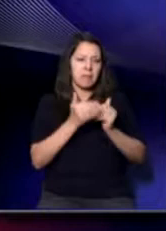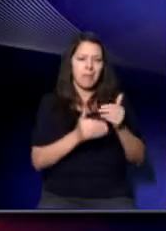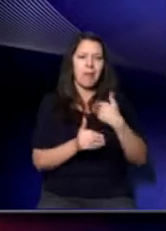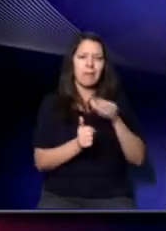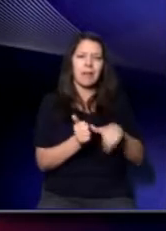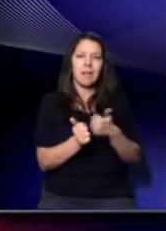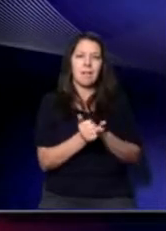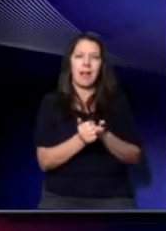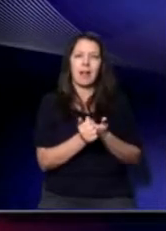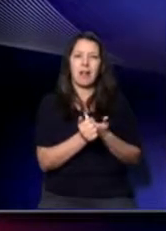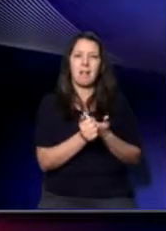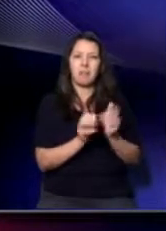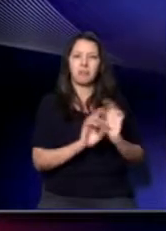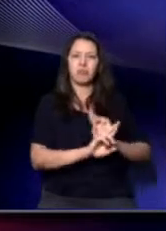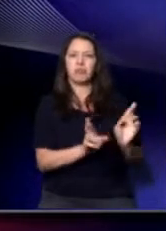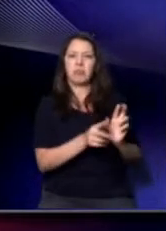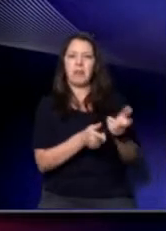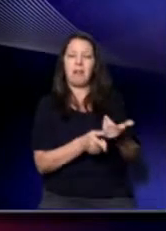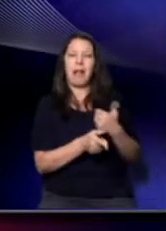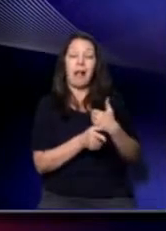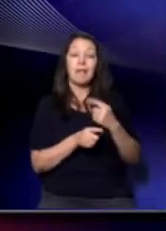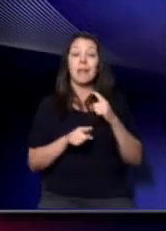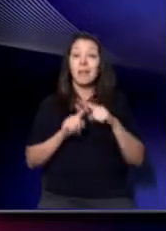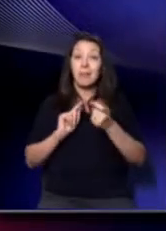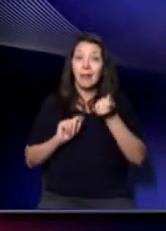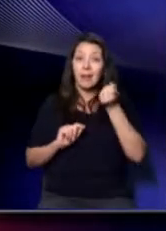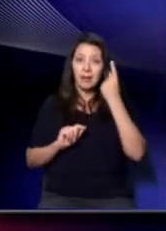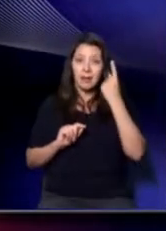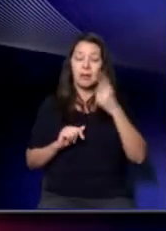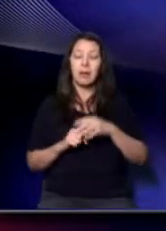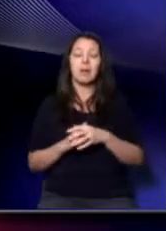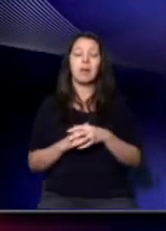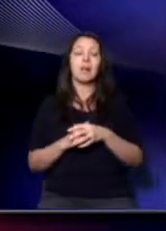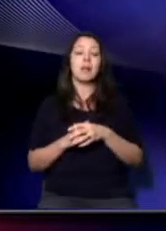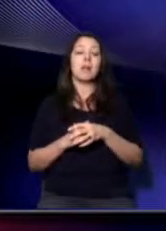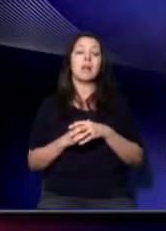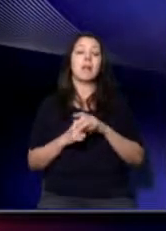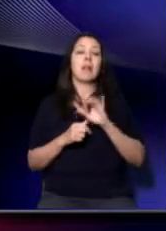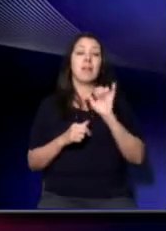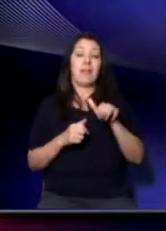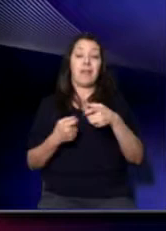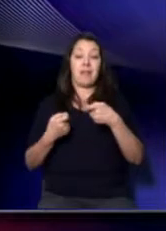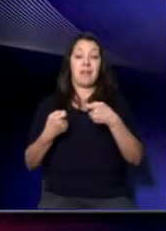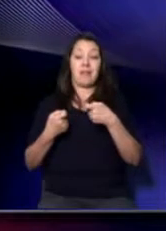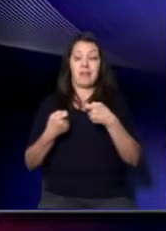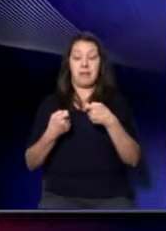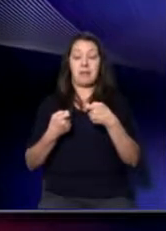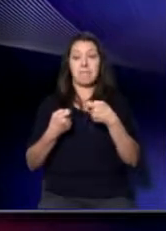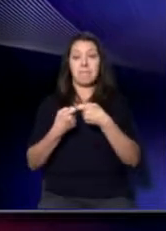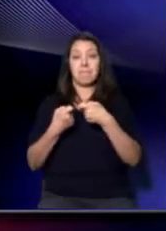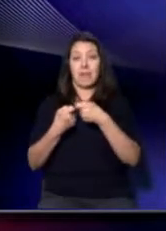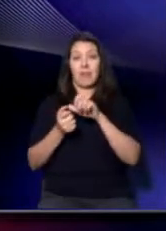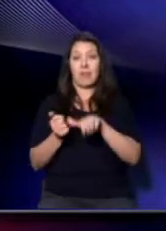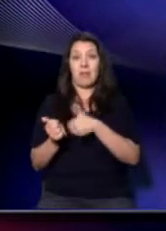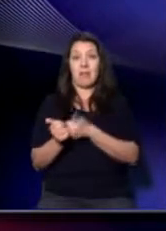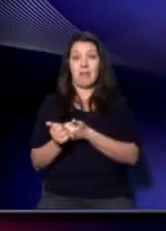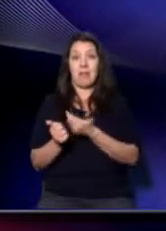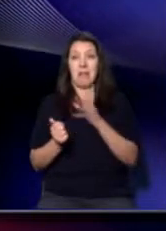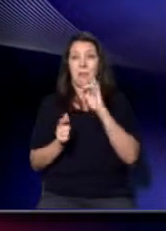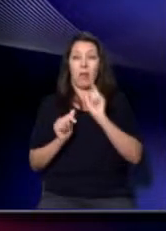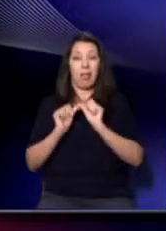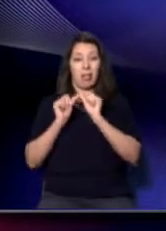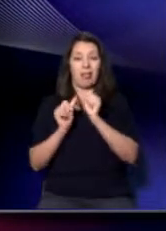backups. But what I'd like to bring to the attention is our battery backup for our data center is about an